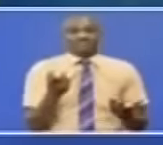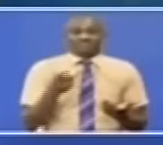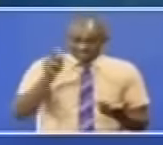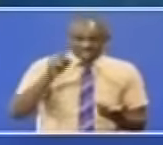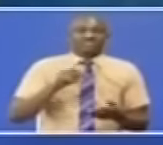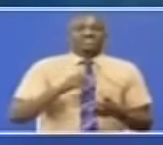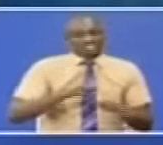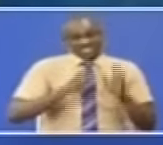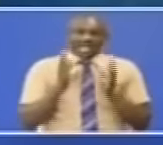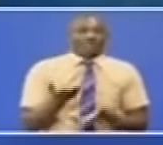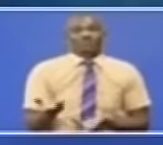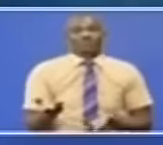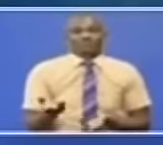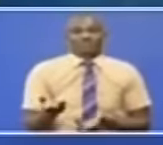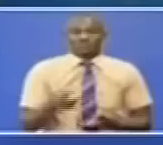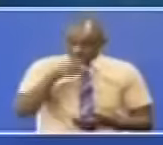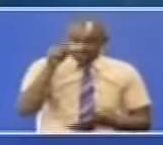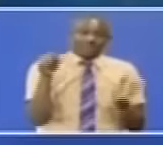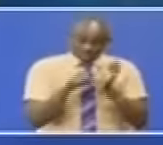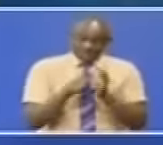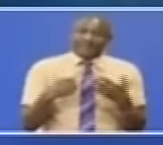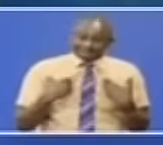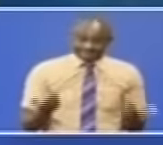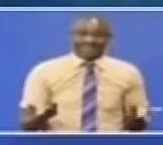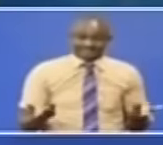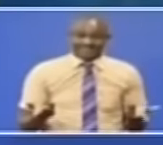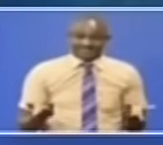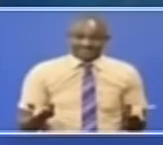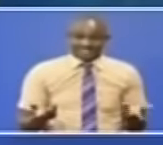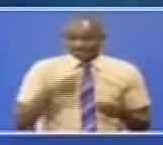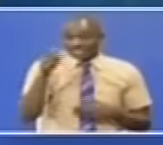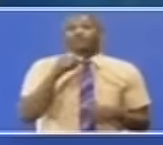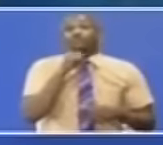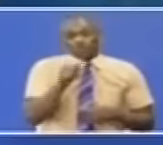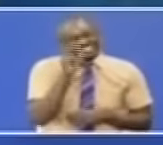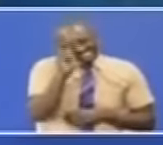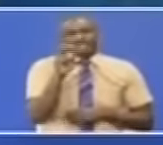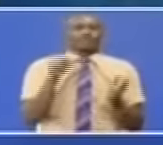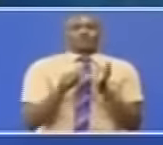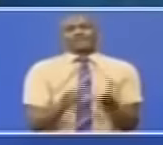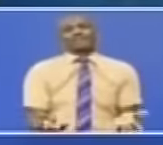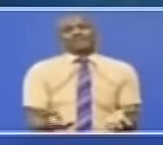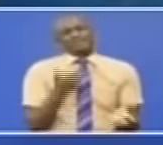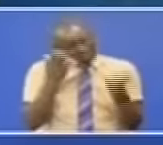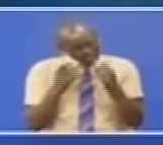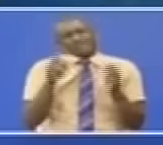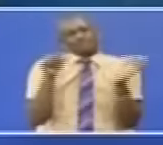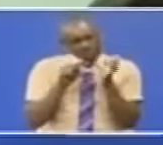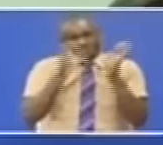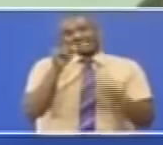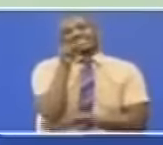Or the fact that you have a problem and you don't see it, maybe that is the main